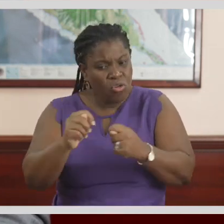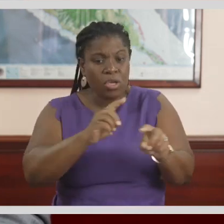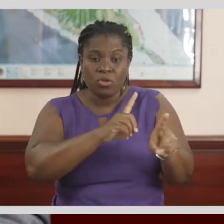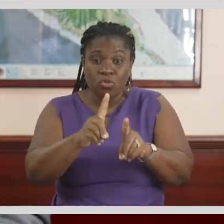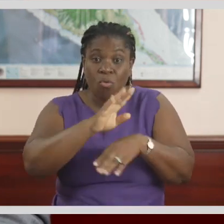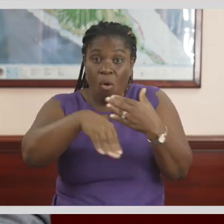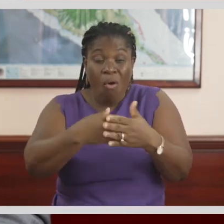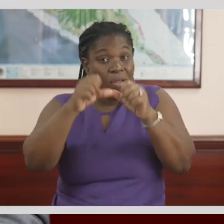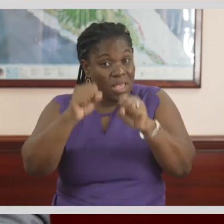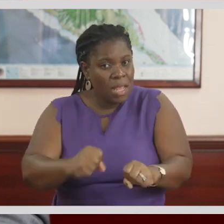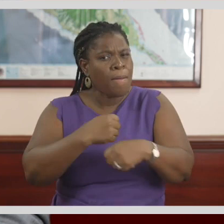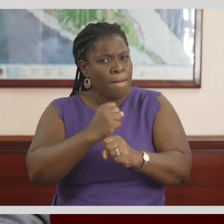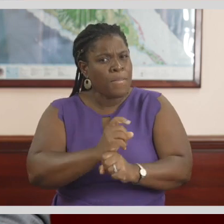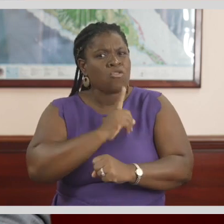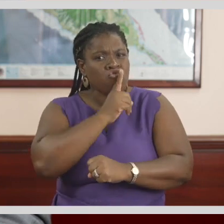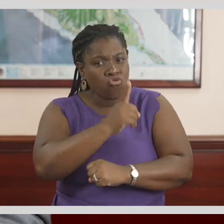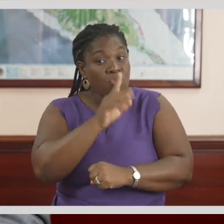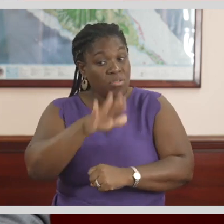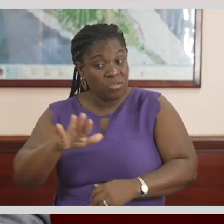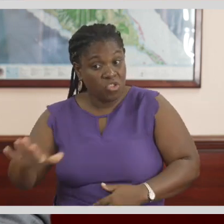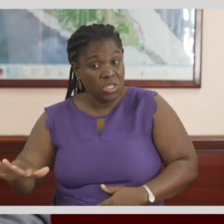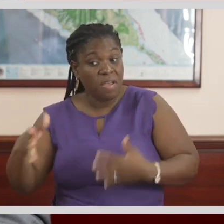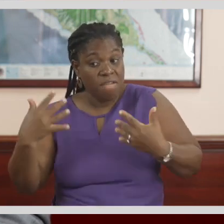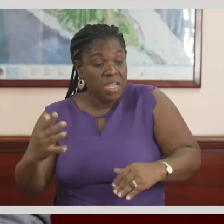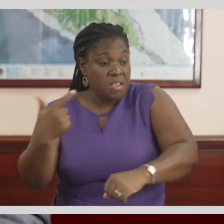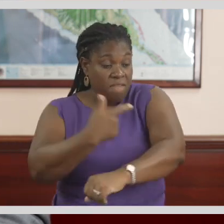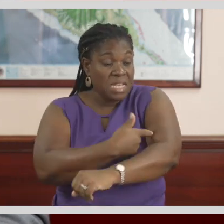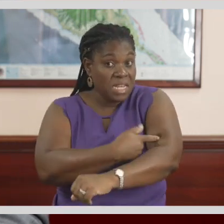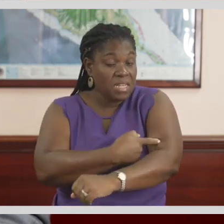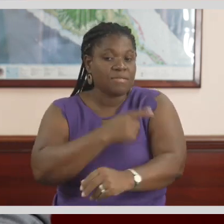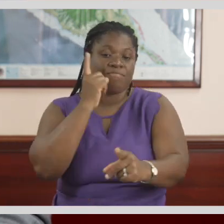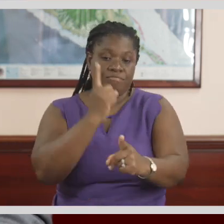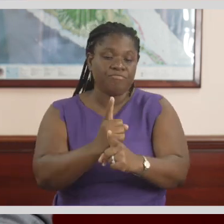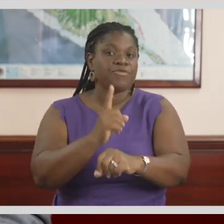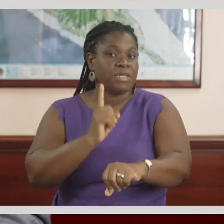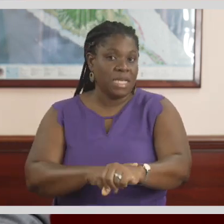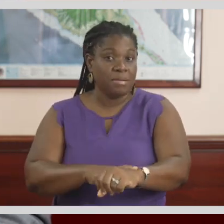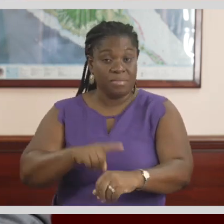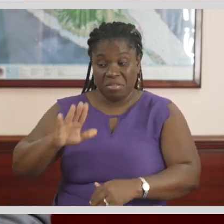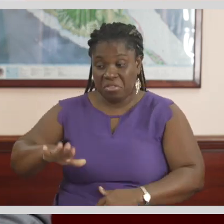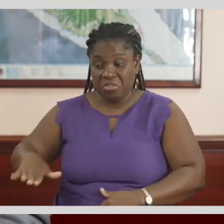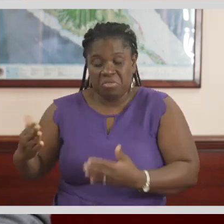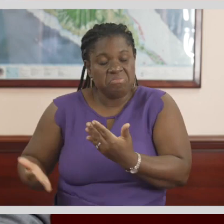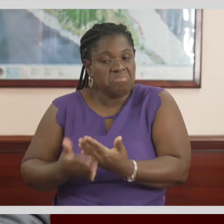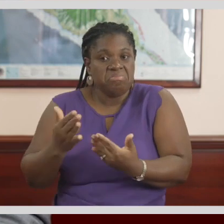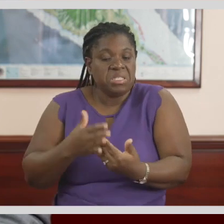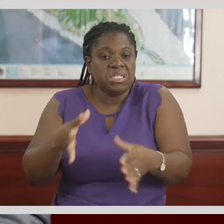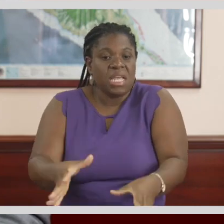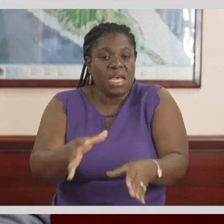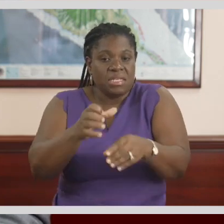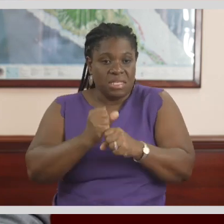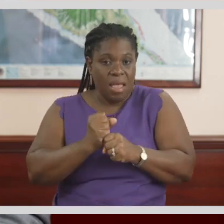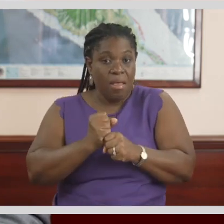to ensure that your infants and children are vaccinated according to schedule. Infants are at the highest risk of